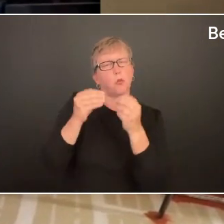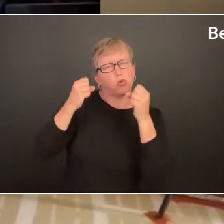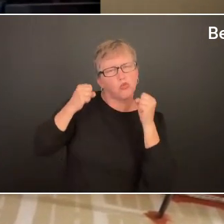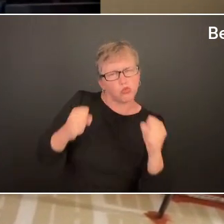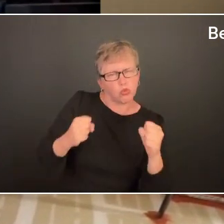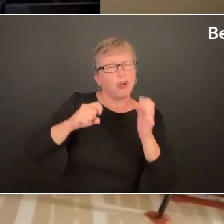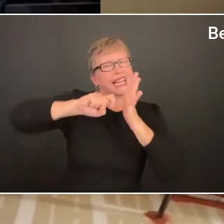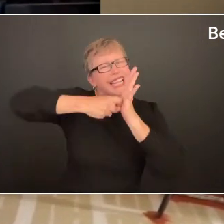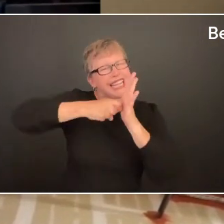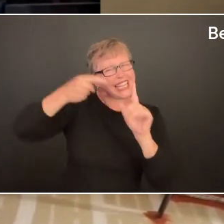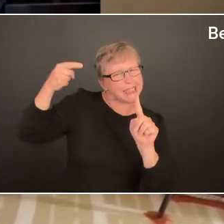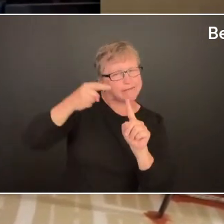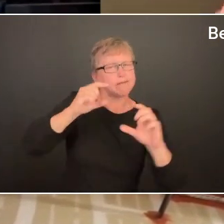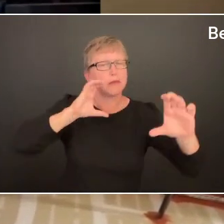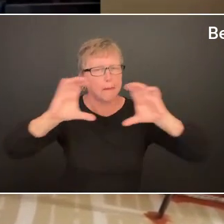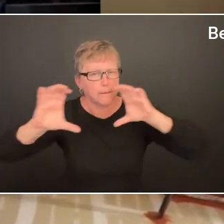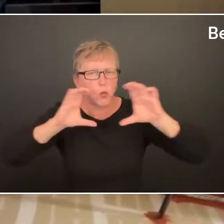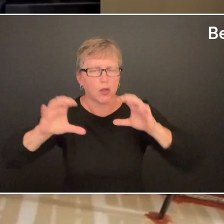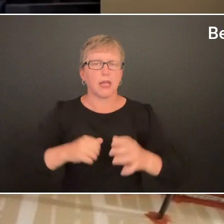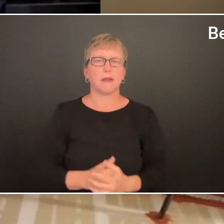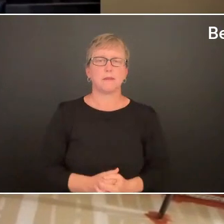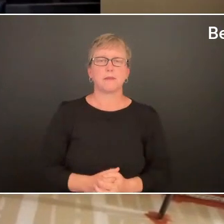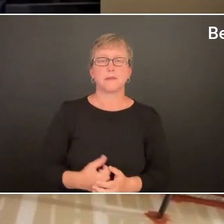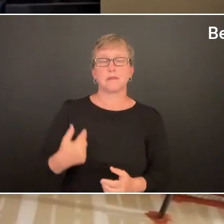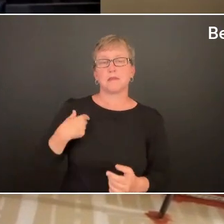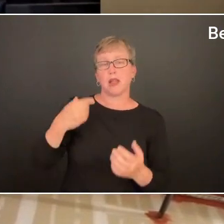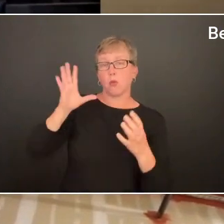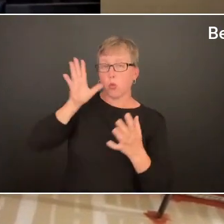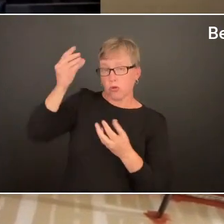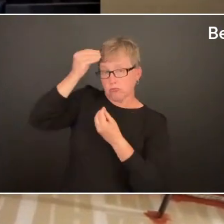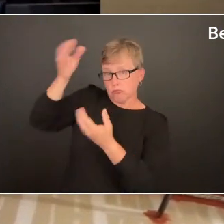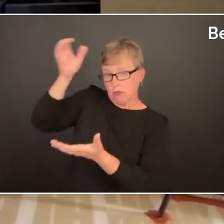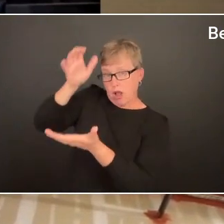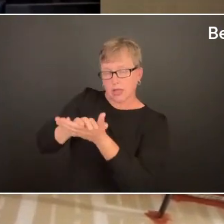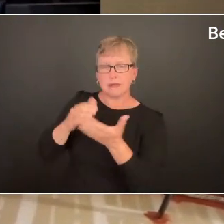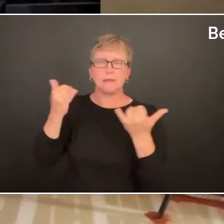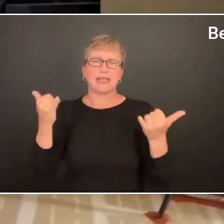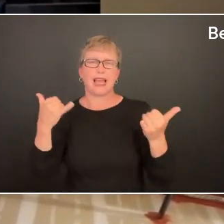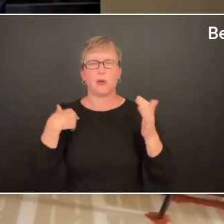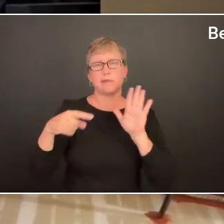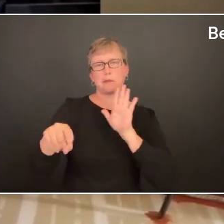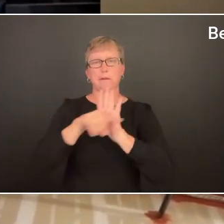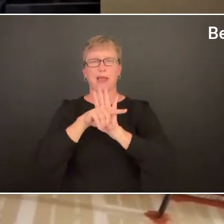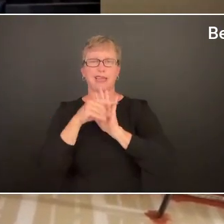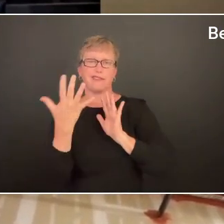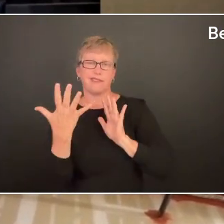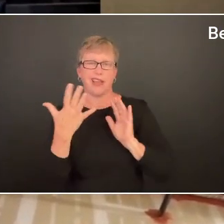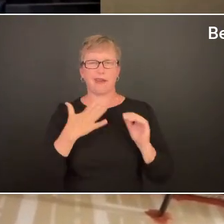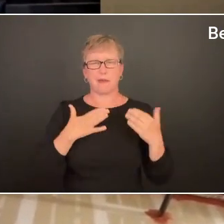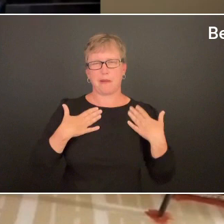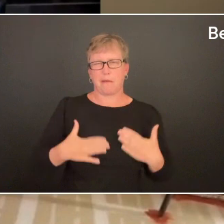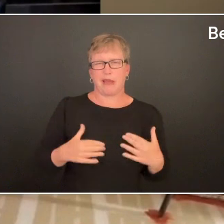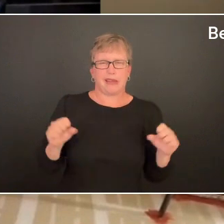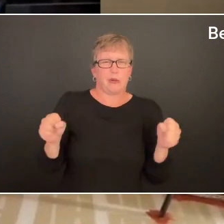I get to have that relationship already established. And then now we get to build on it and build on it and build on it and build on it.